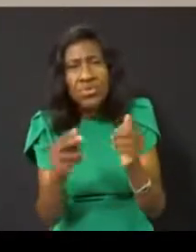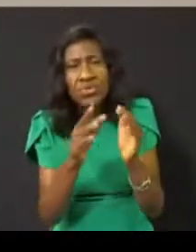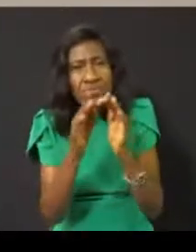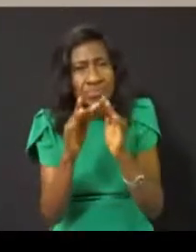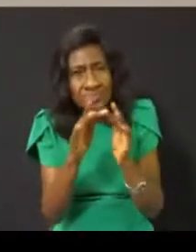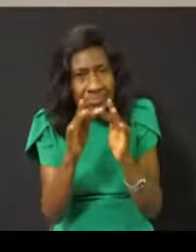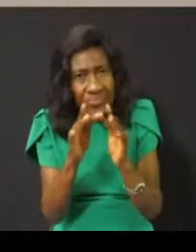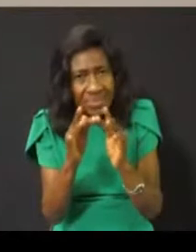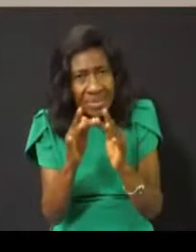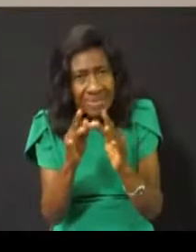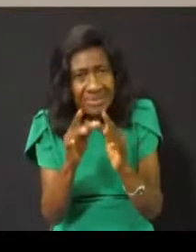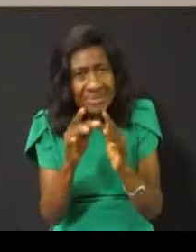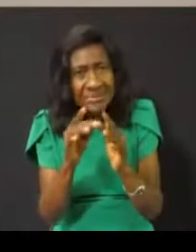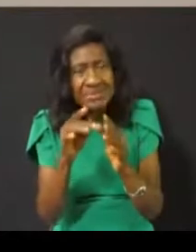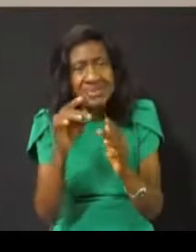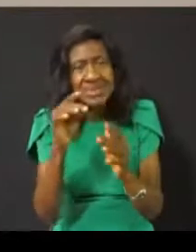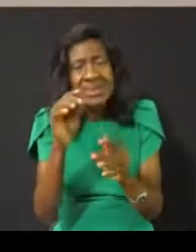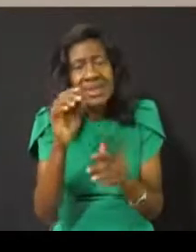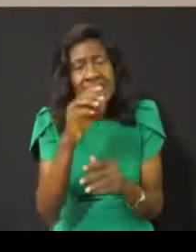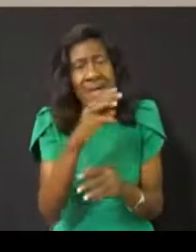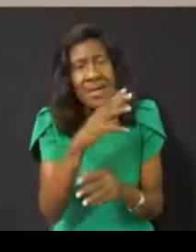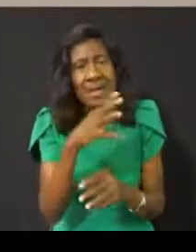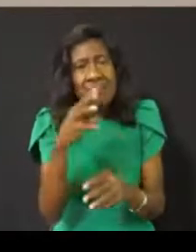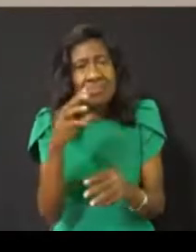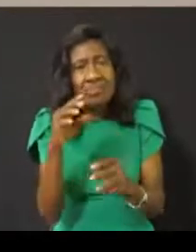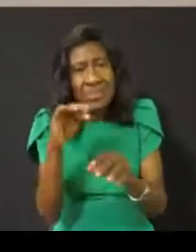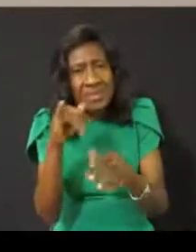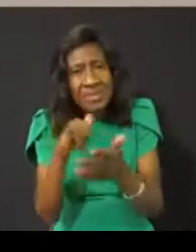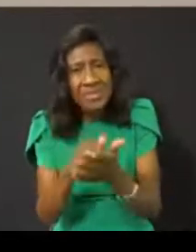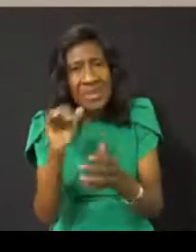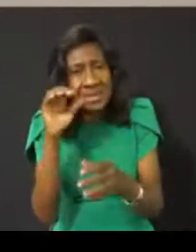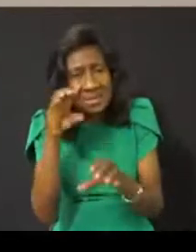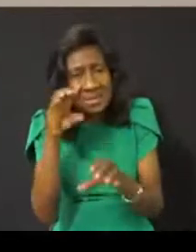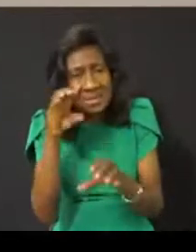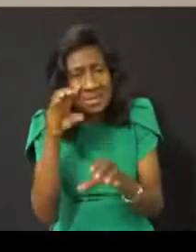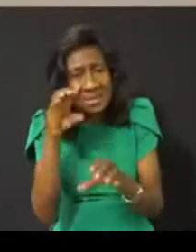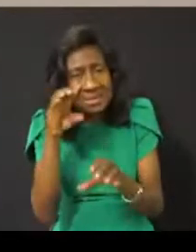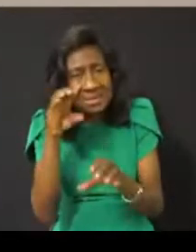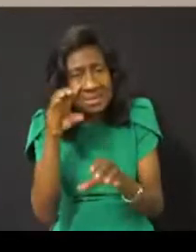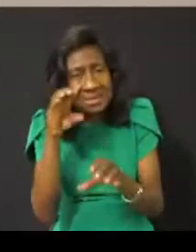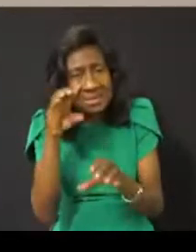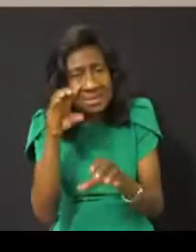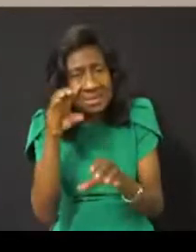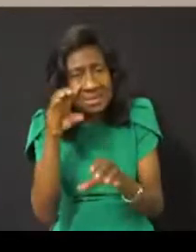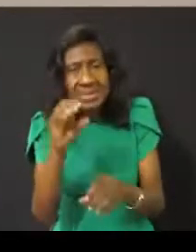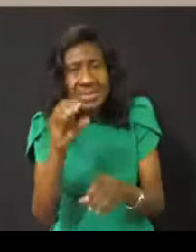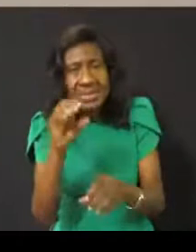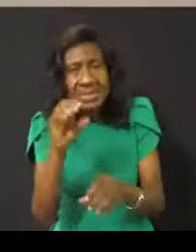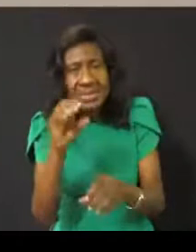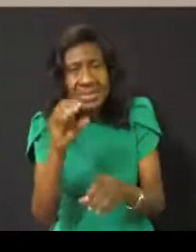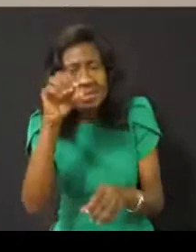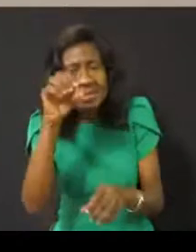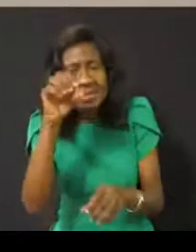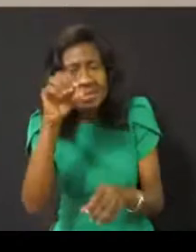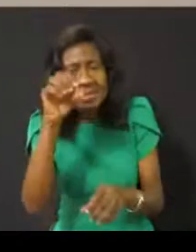verifiable confirmation of vaccinations, which is the QR code.